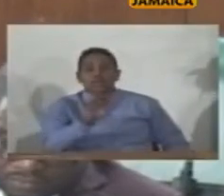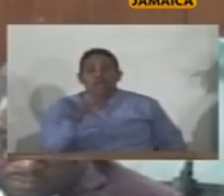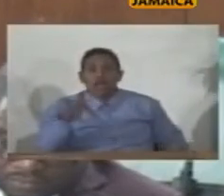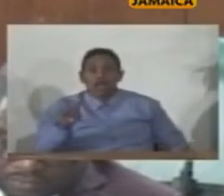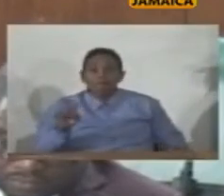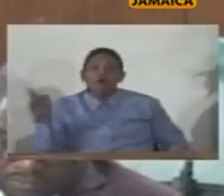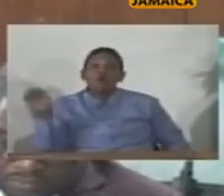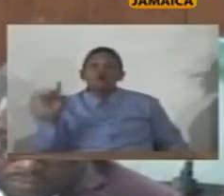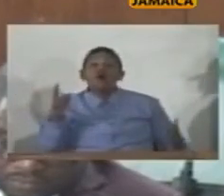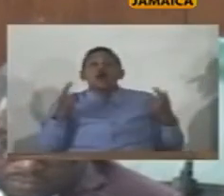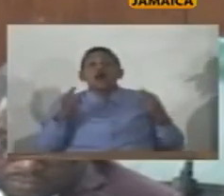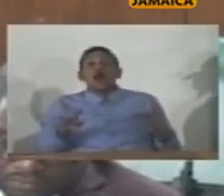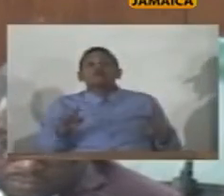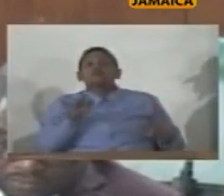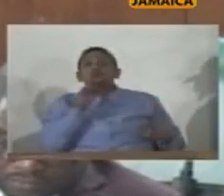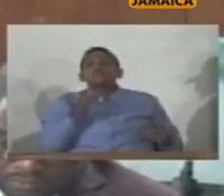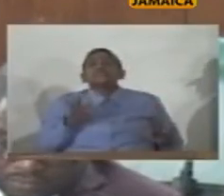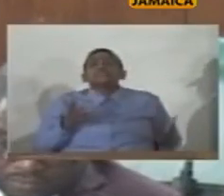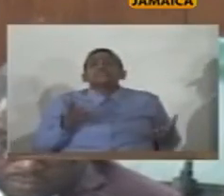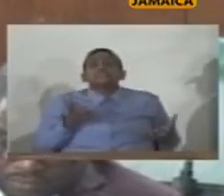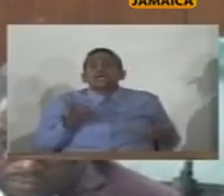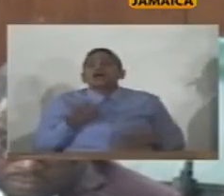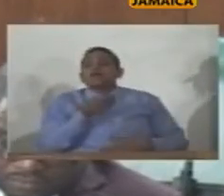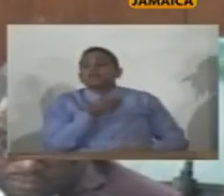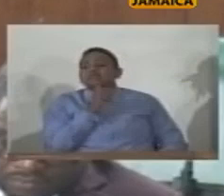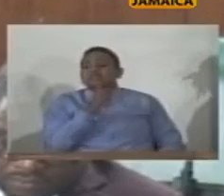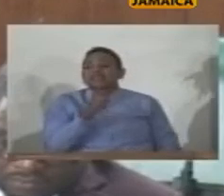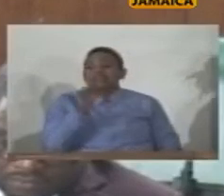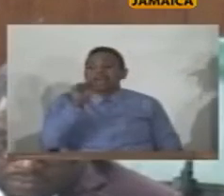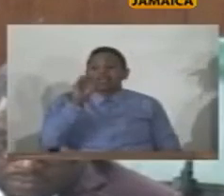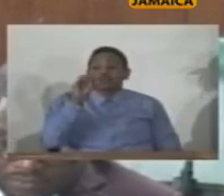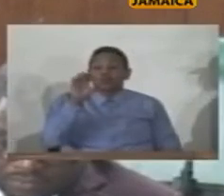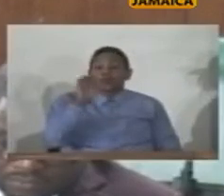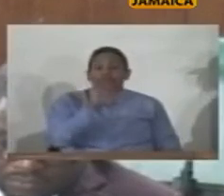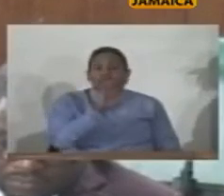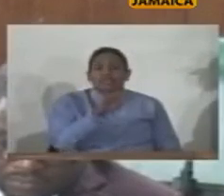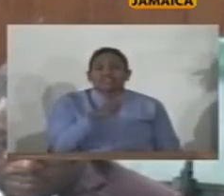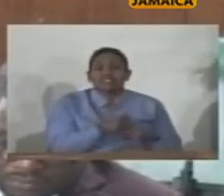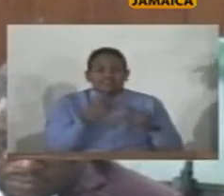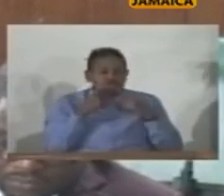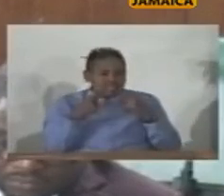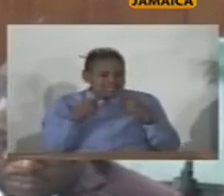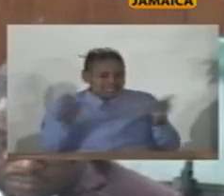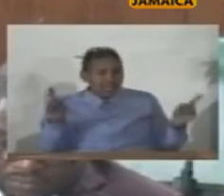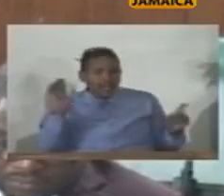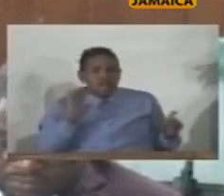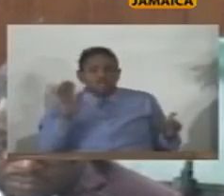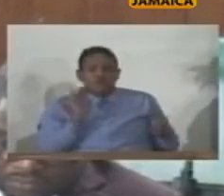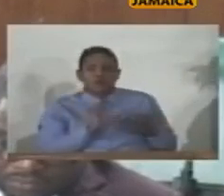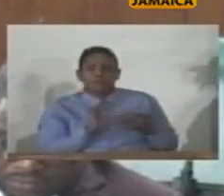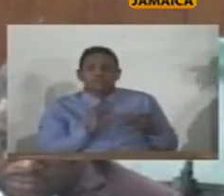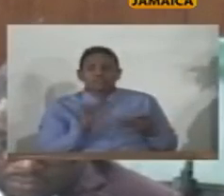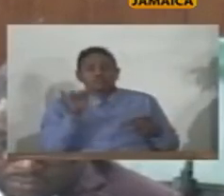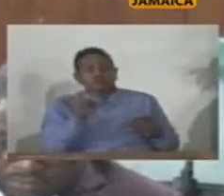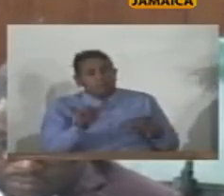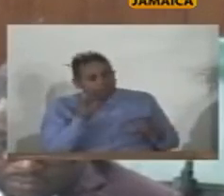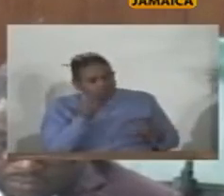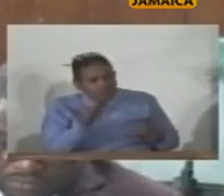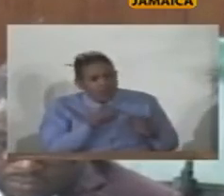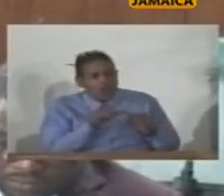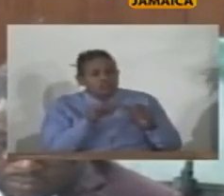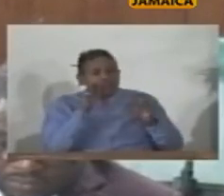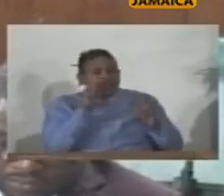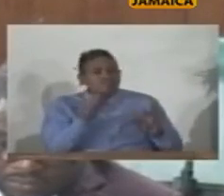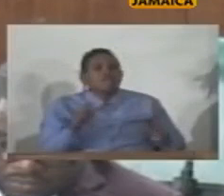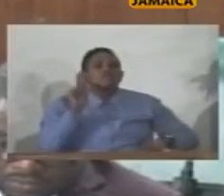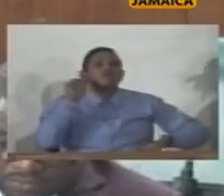and whereas it is desirable that A, the state of public emergency declared as aforementioned remain and continue in force